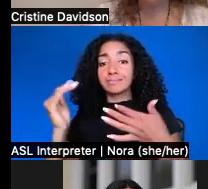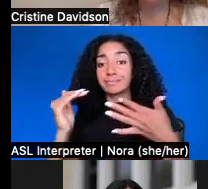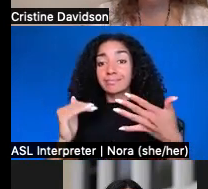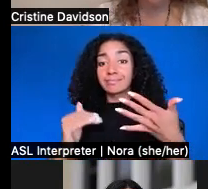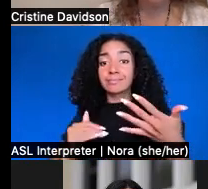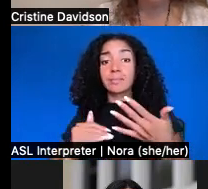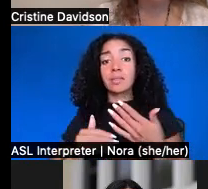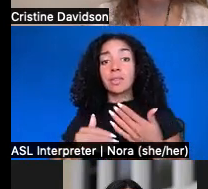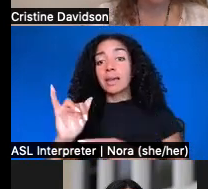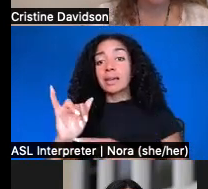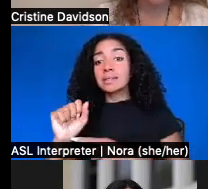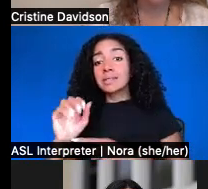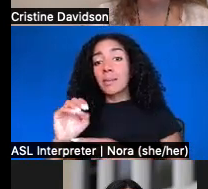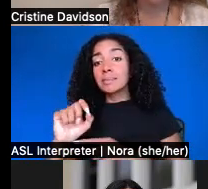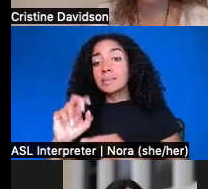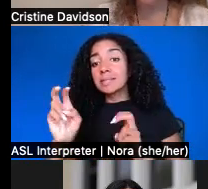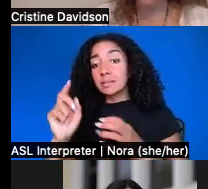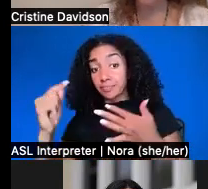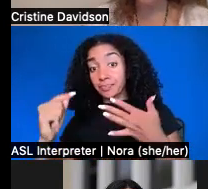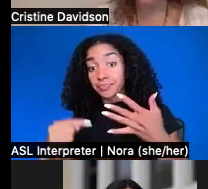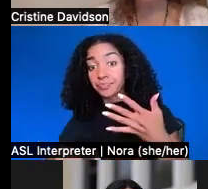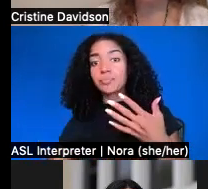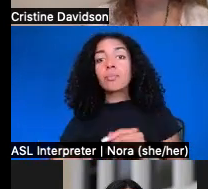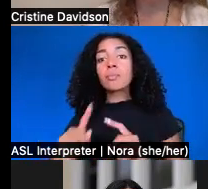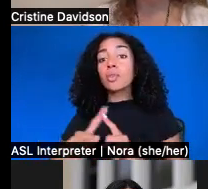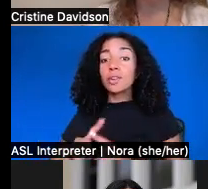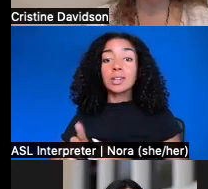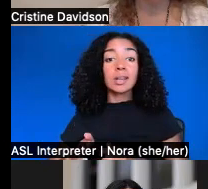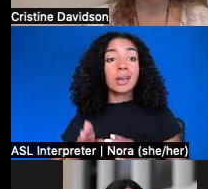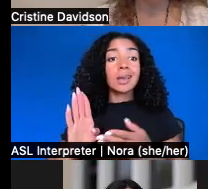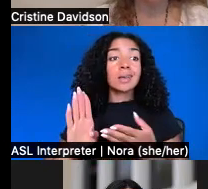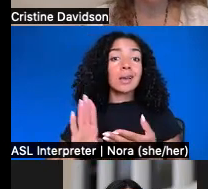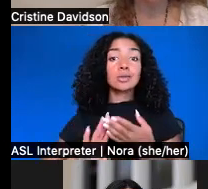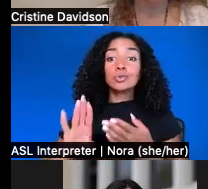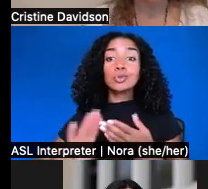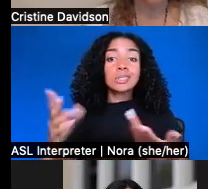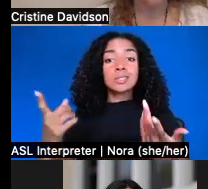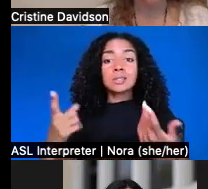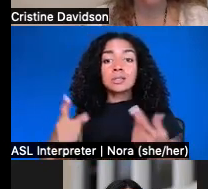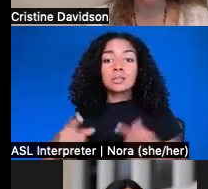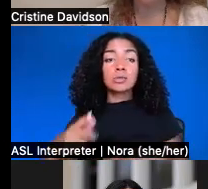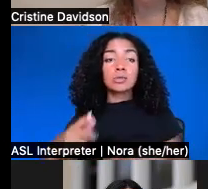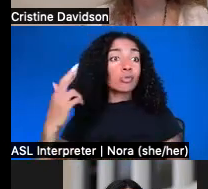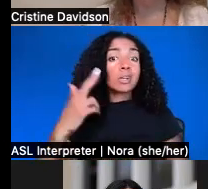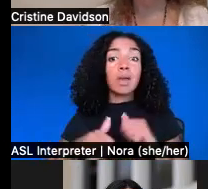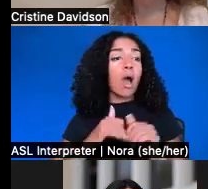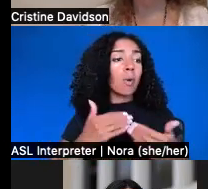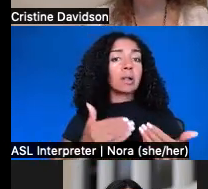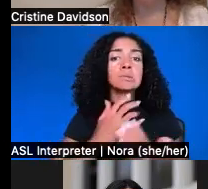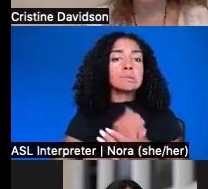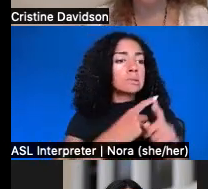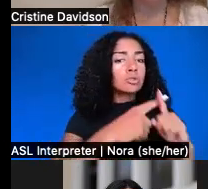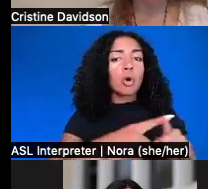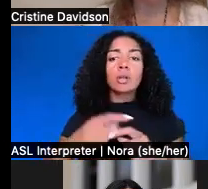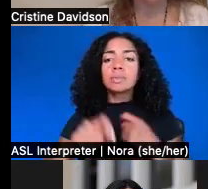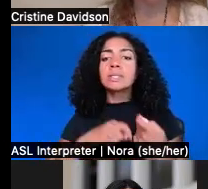excuses, right? Just excuses to engage in tactics. And more targeted.